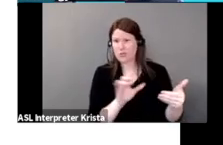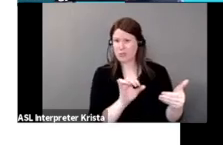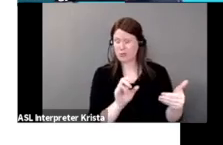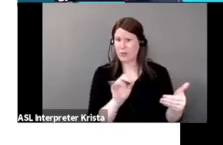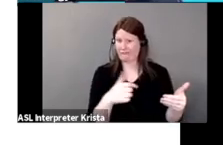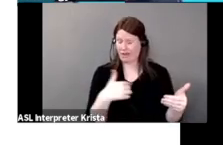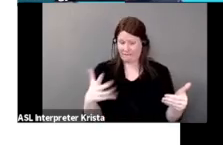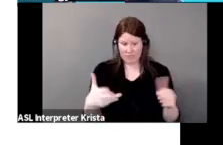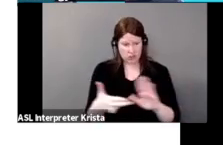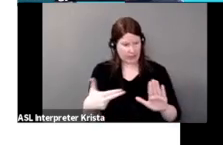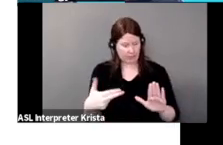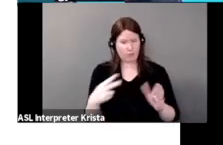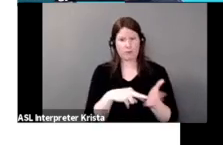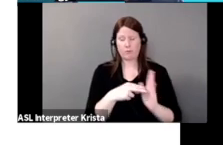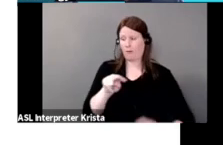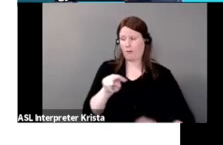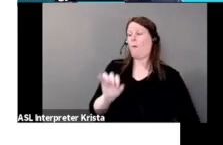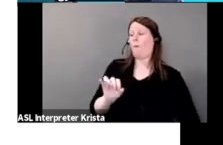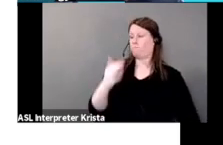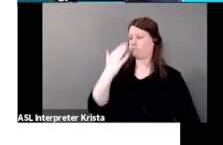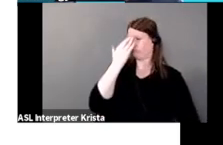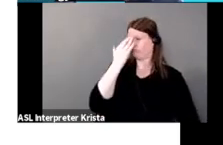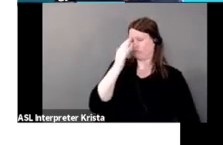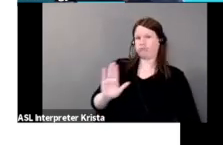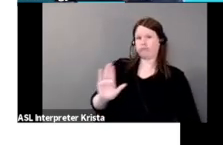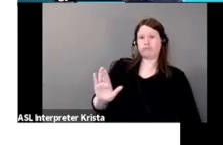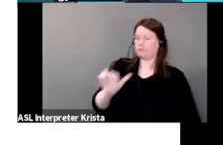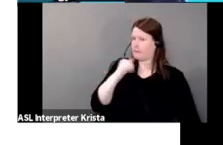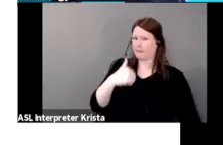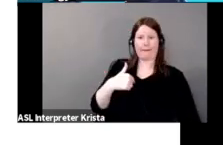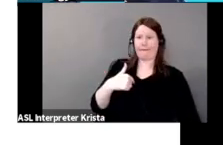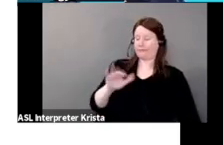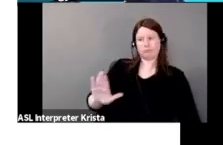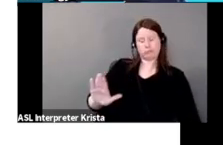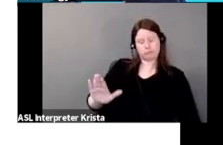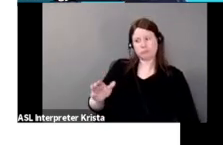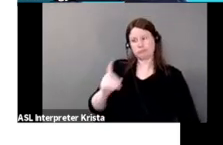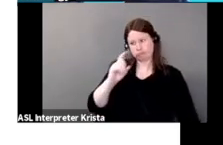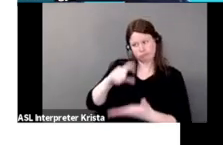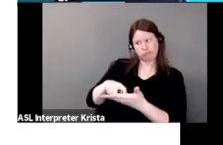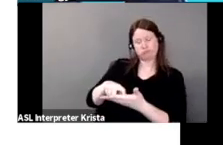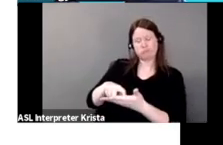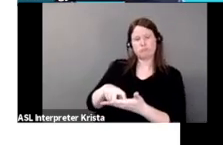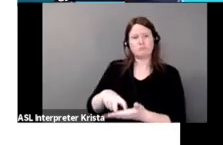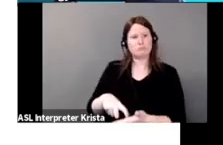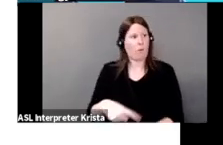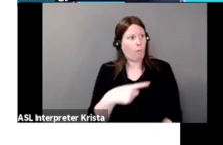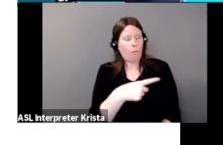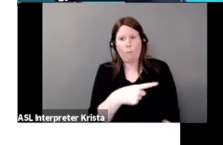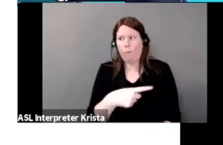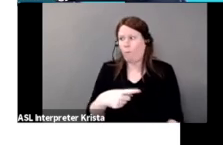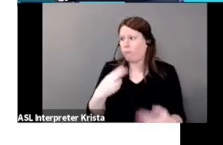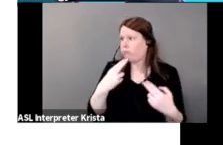notice that is something that's yours. And then the other company can't say, oh, we didn't know McDonald's was a brand of